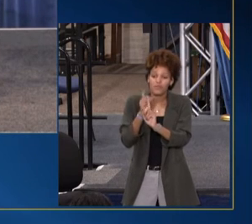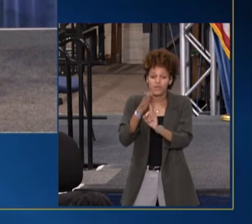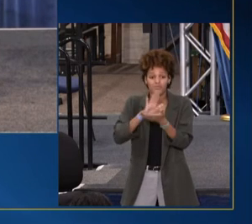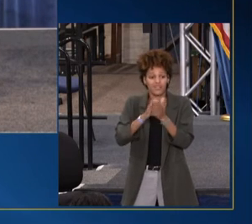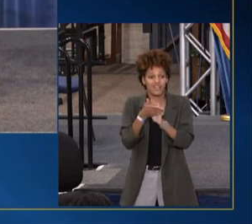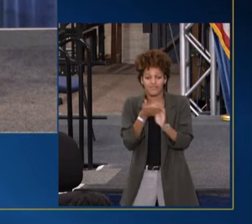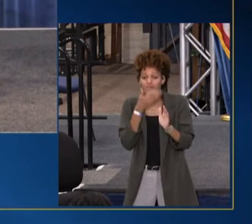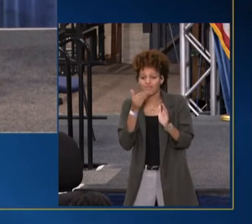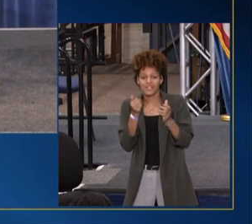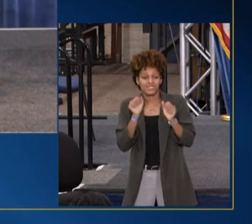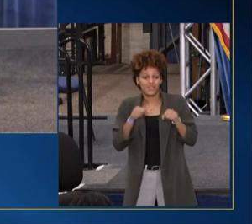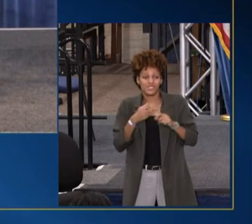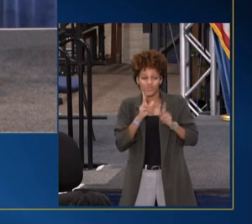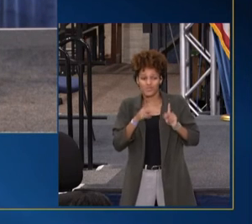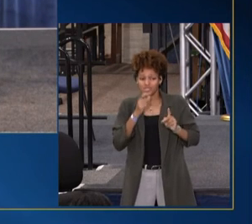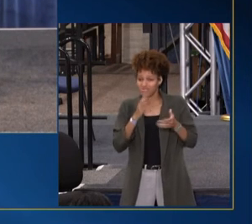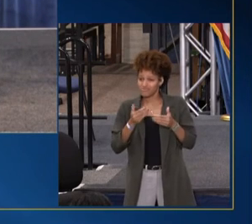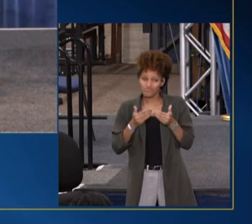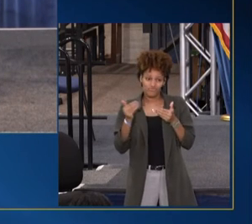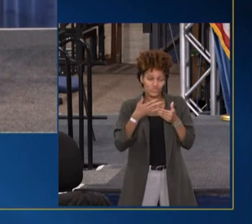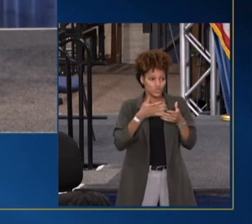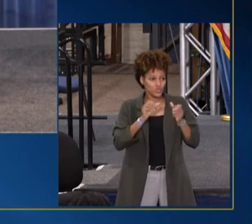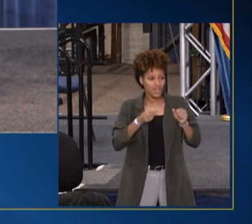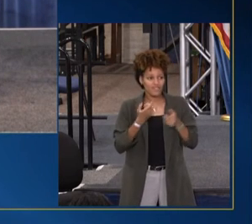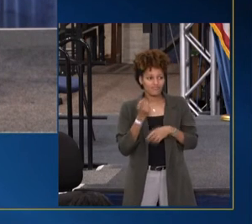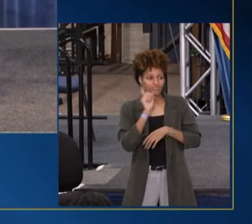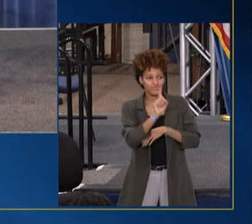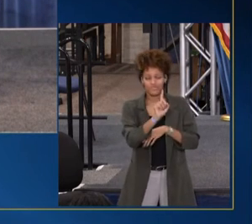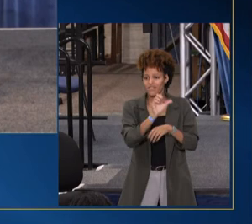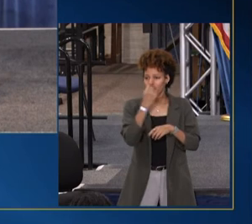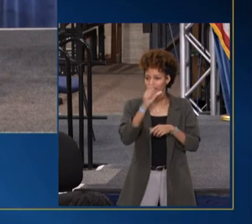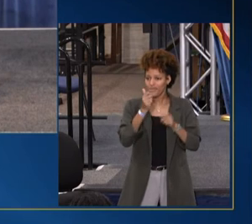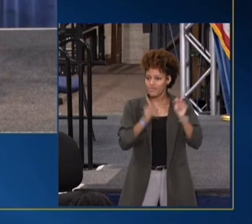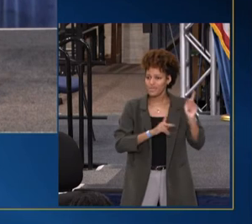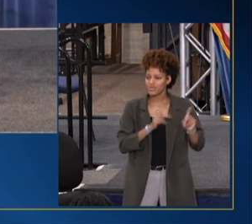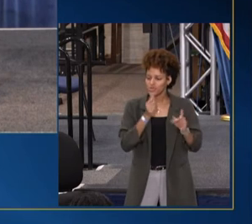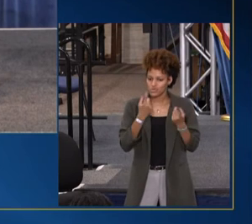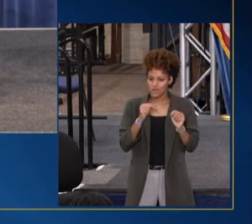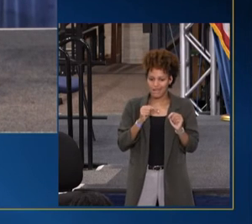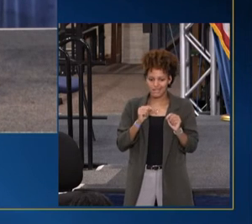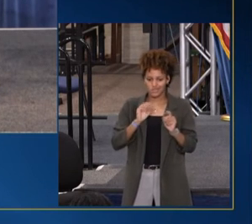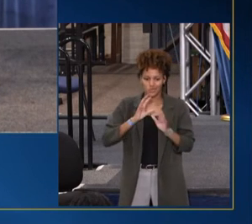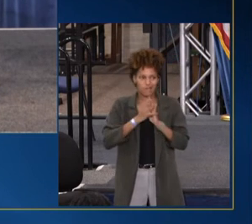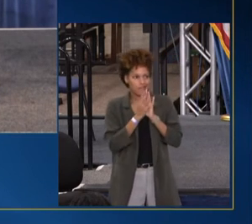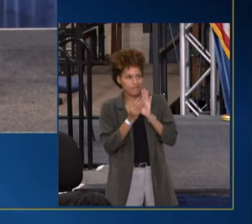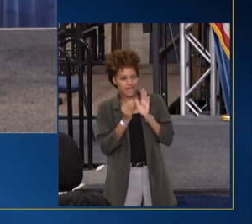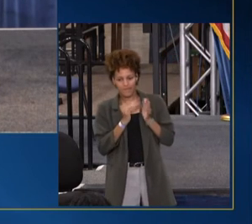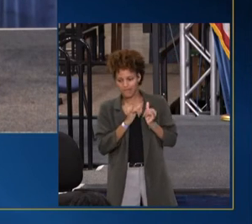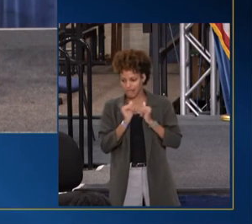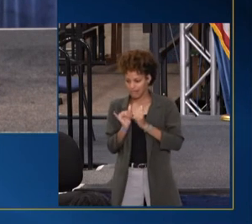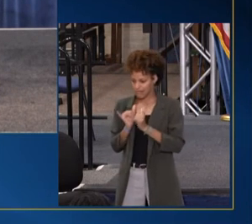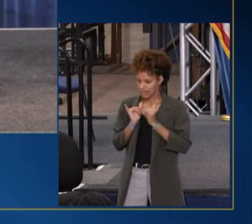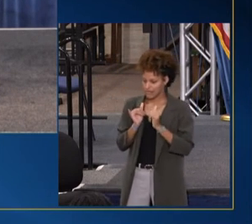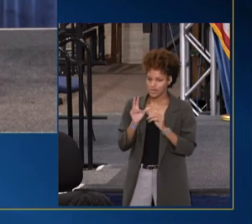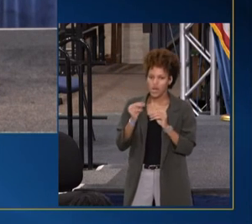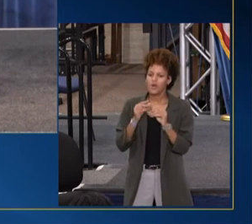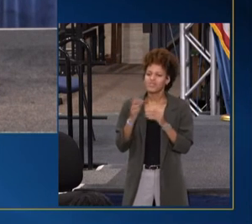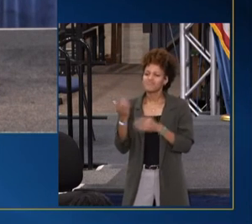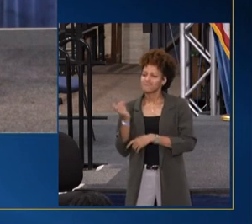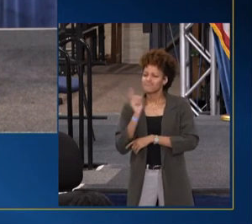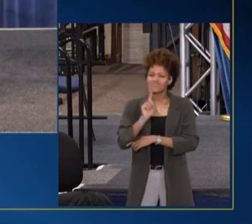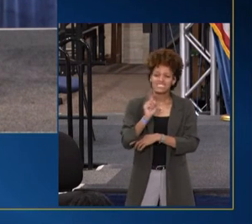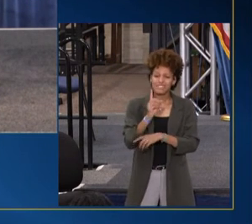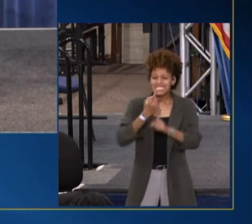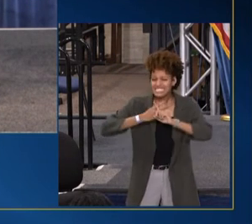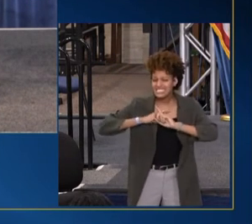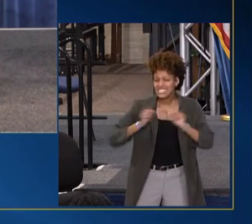of yourself. And so I think that when you are thinking about this, to not try to be like us, you know, bring something entirely different.